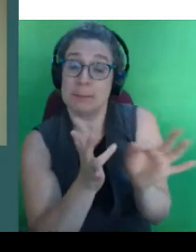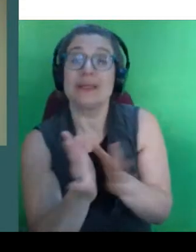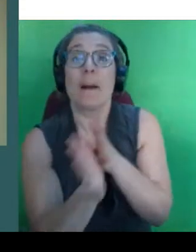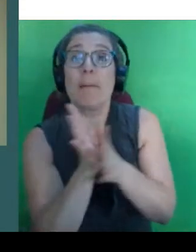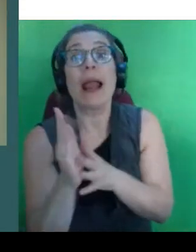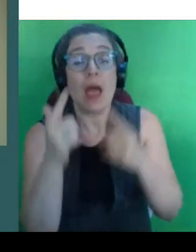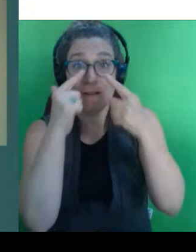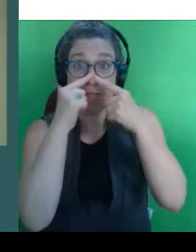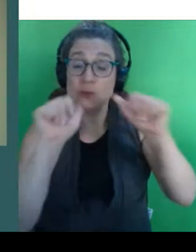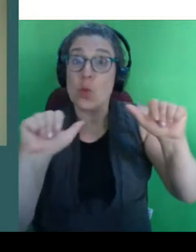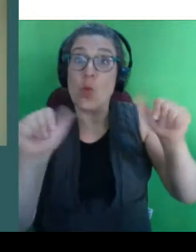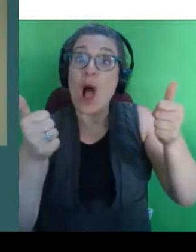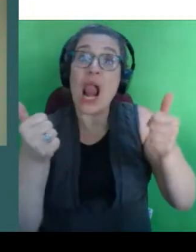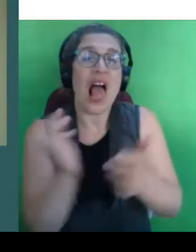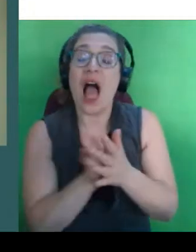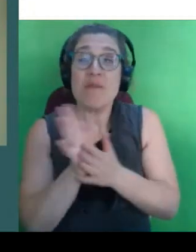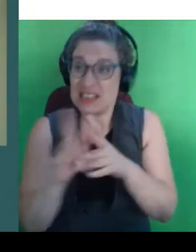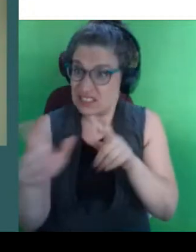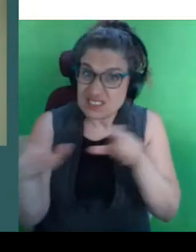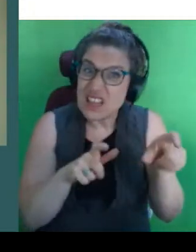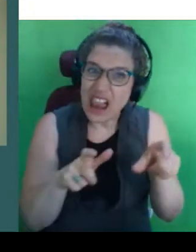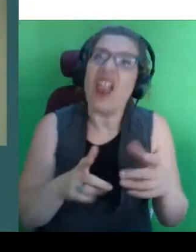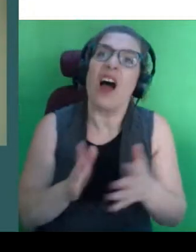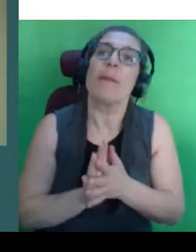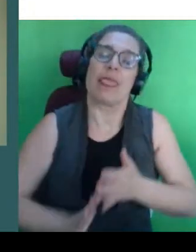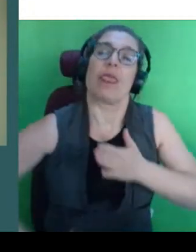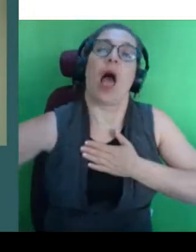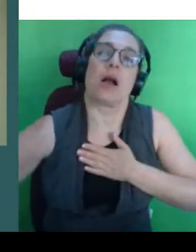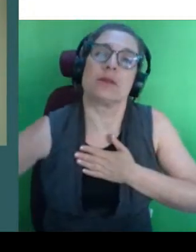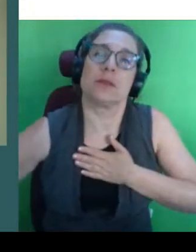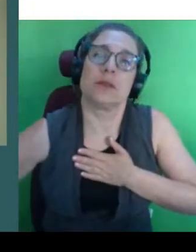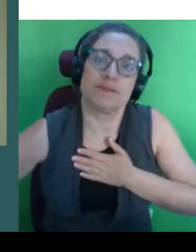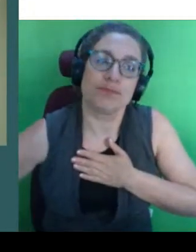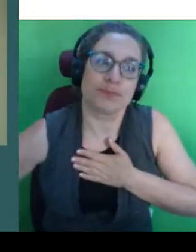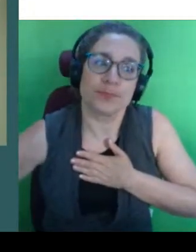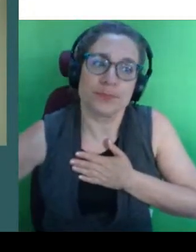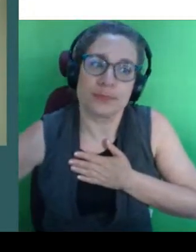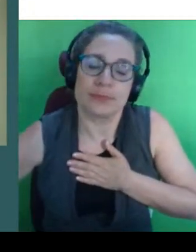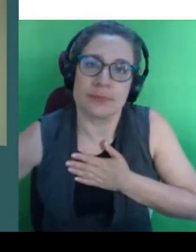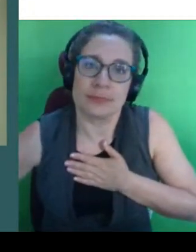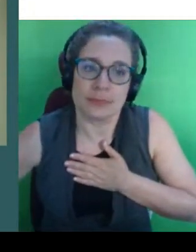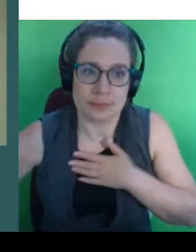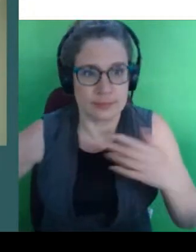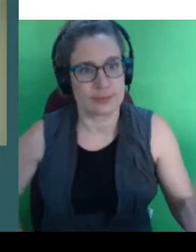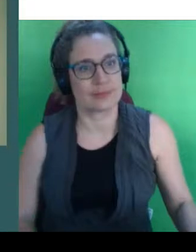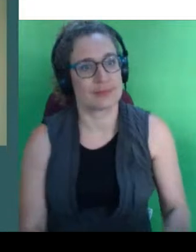remaining is probably down to the lungs.